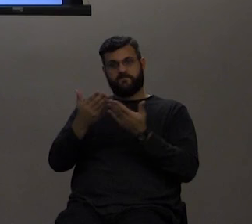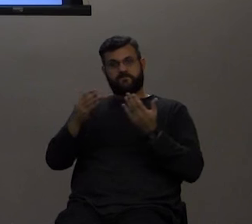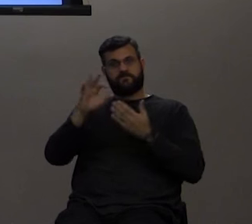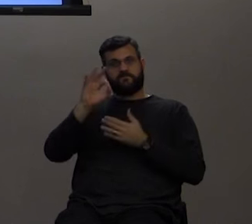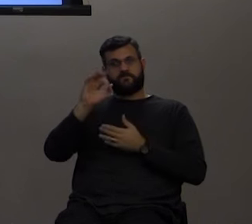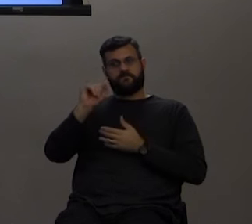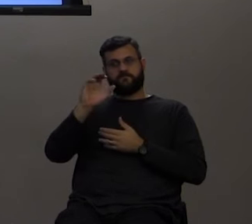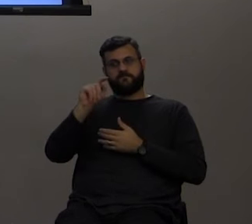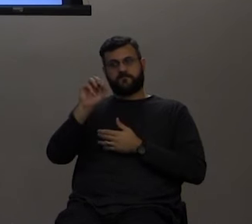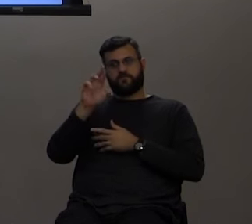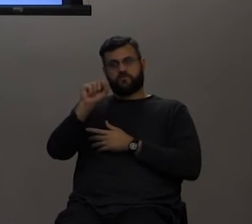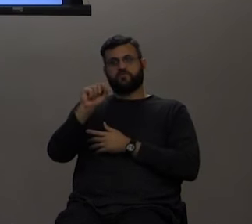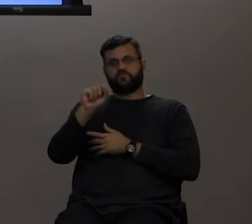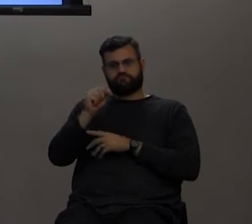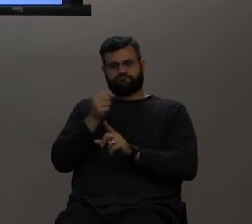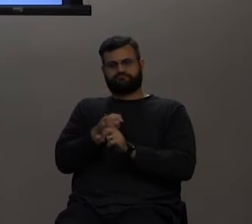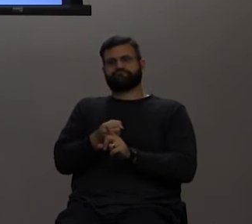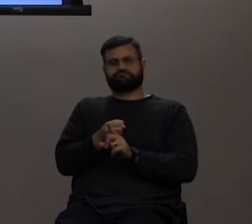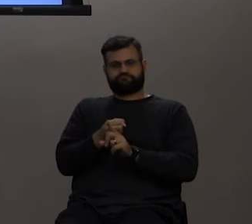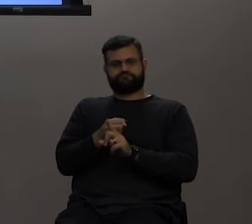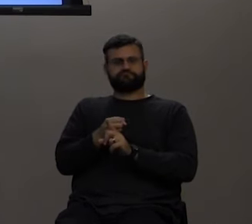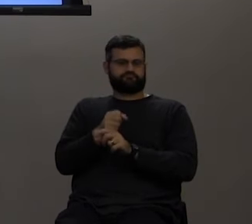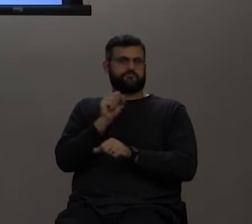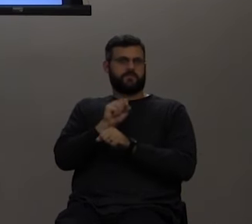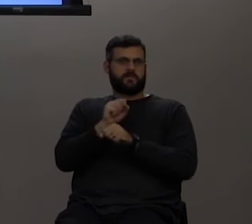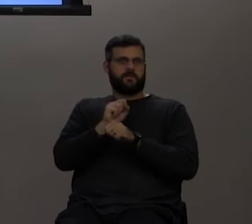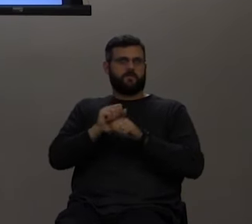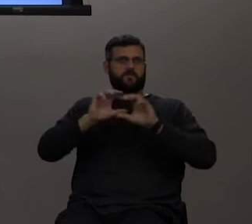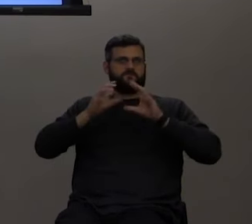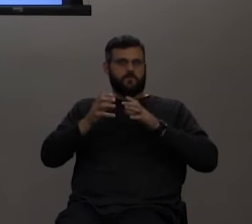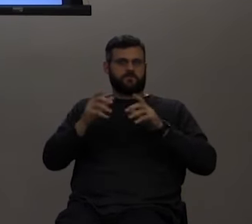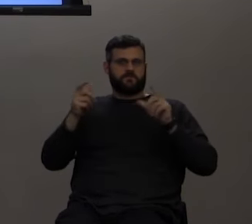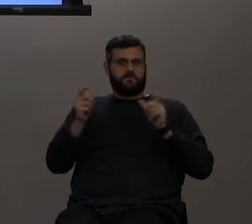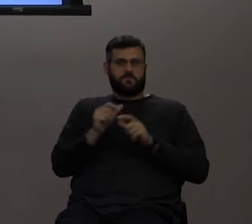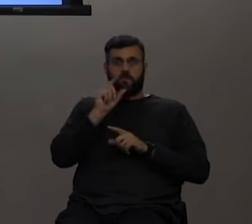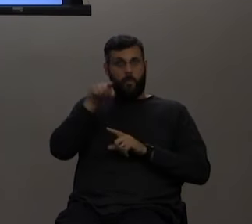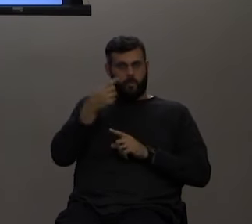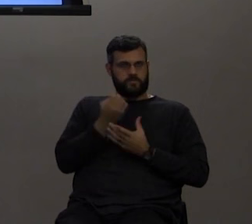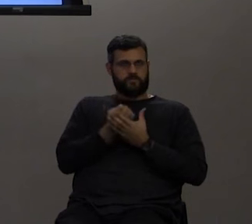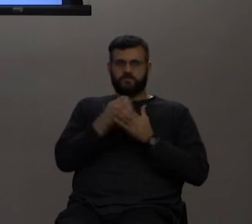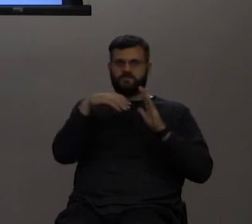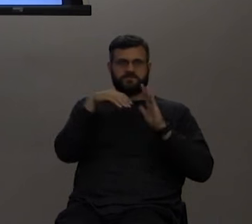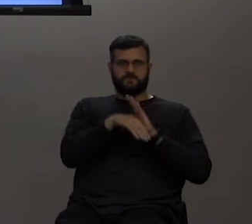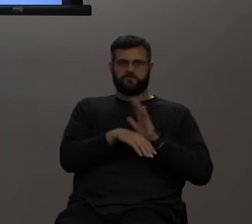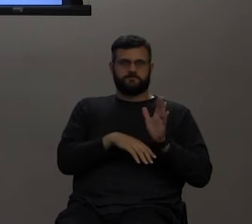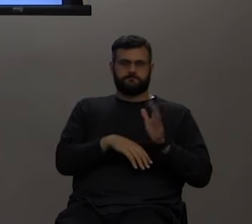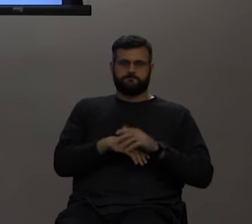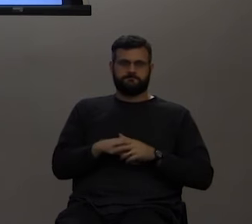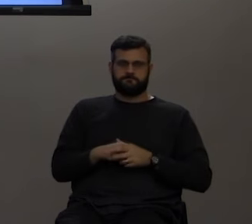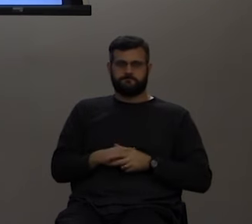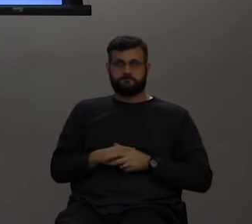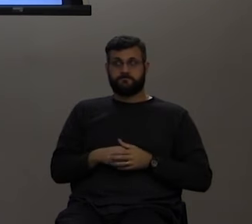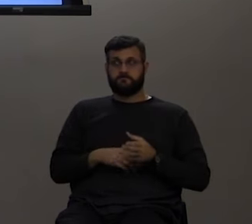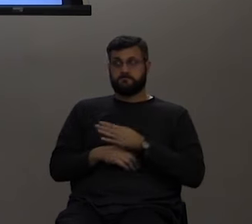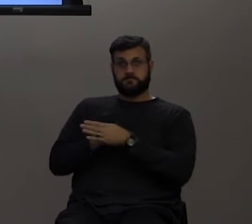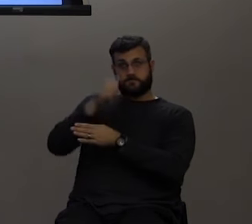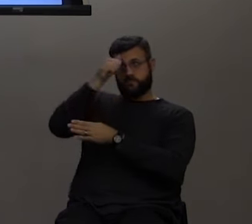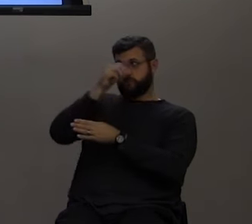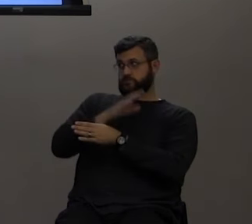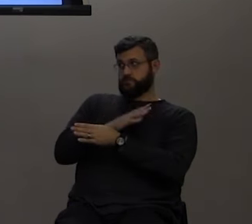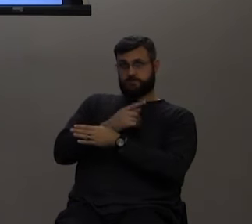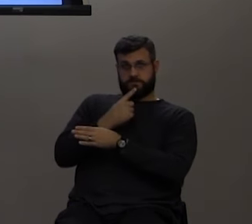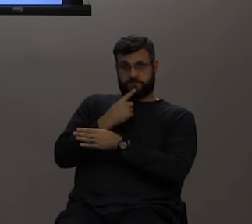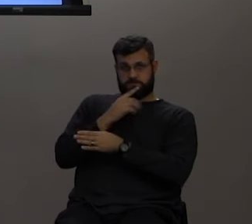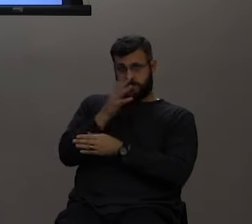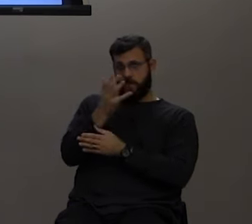really contributed to that labor force decline, not just the recession itself. But before we move on to that,